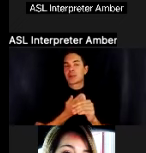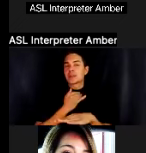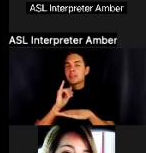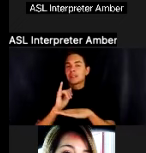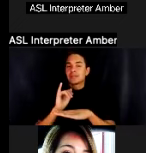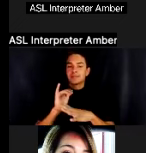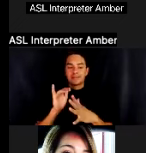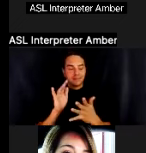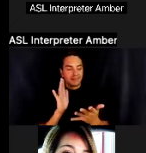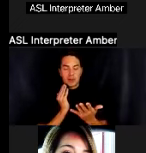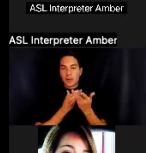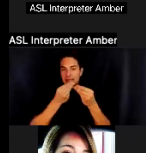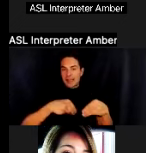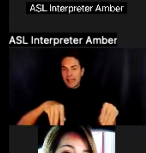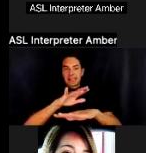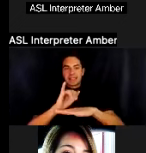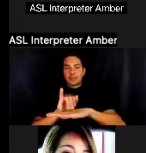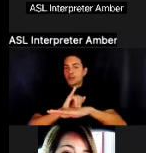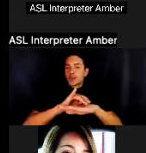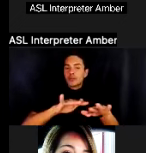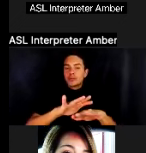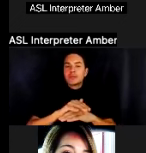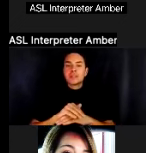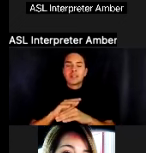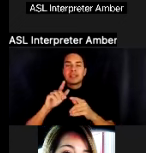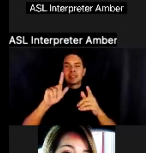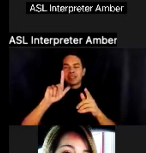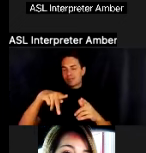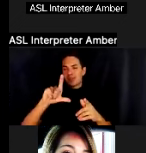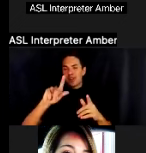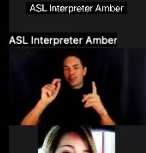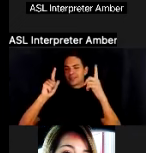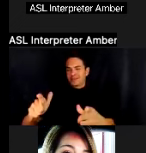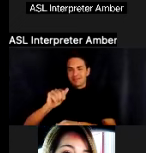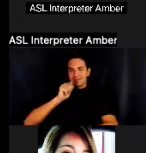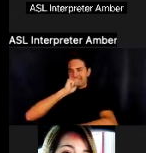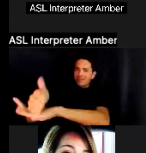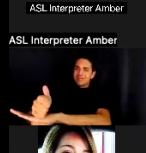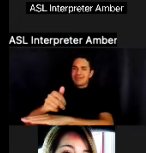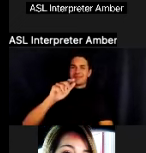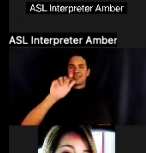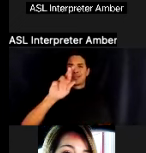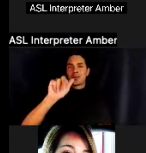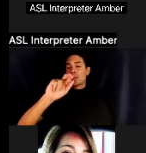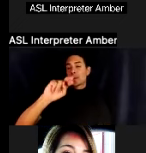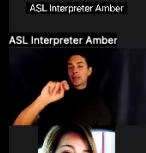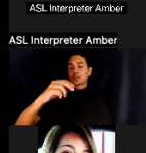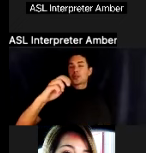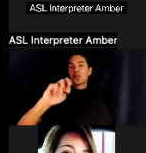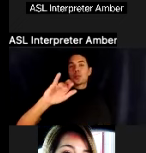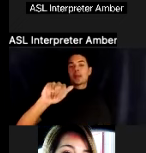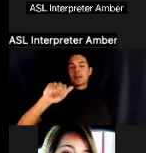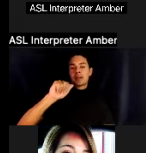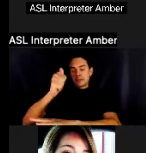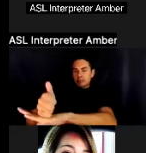lands, being put on plots of lands, in my case, like rancherias, where we were previously roaming our homelands free, right?